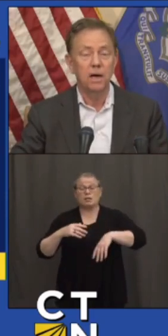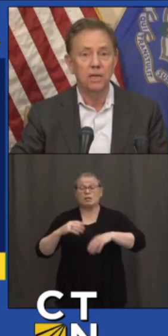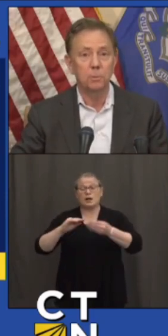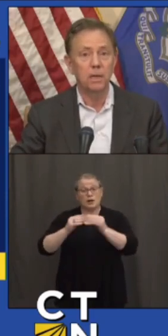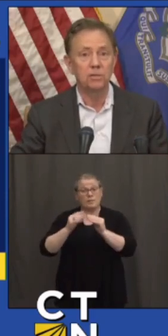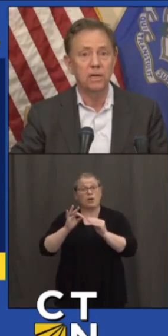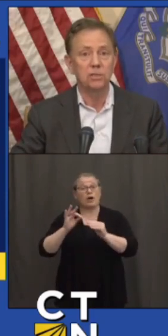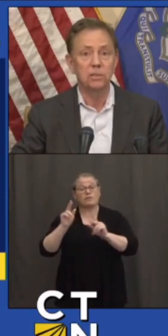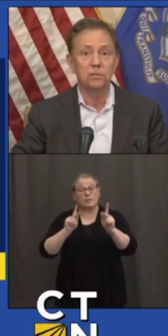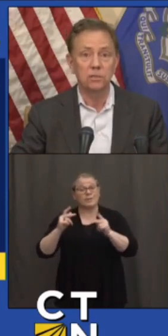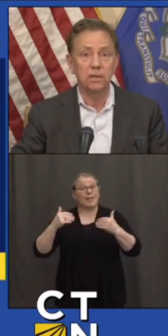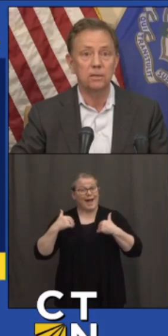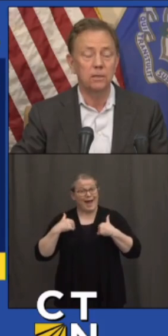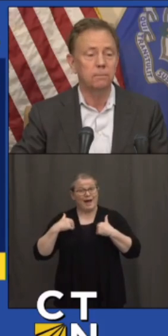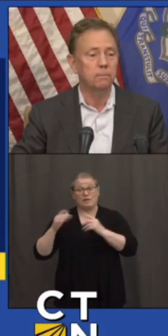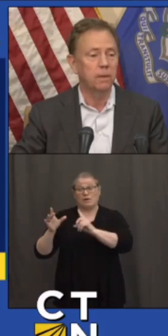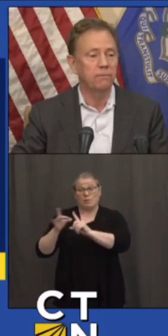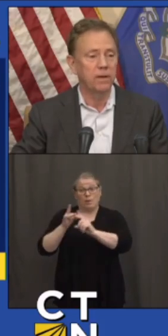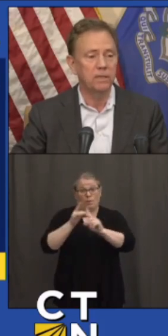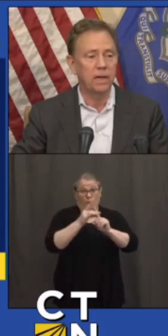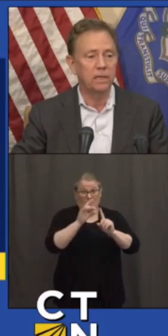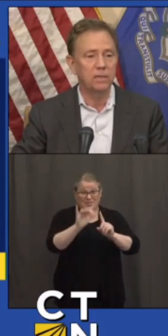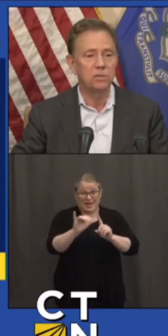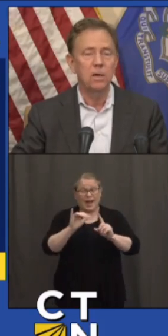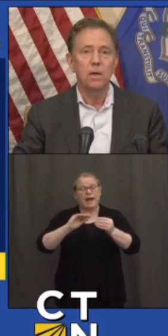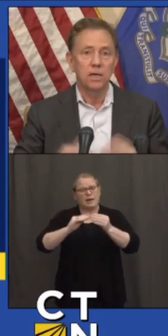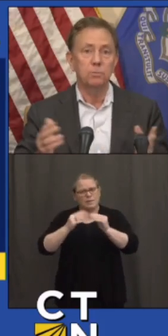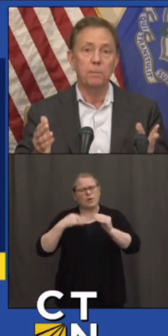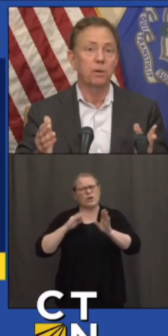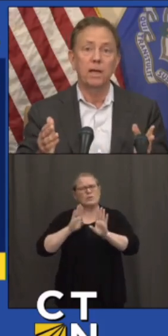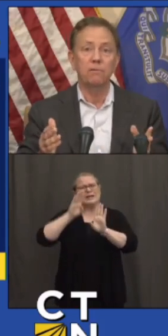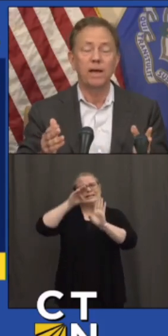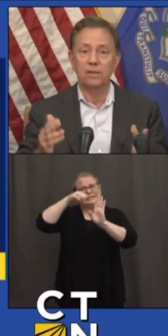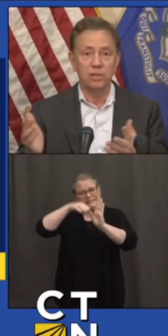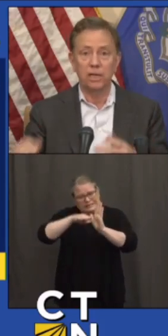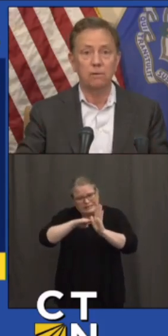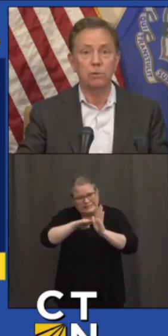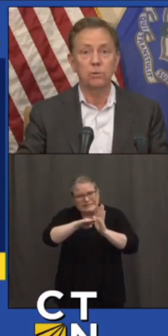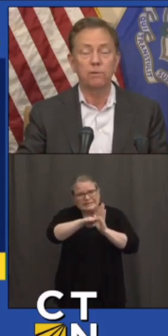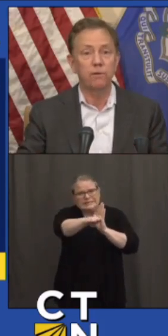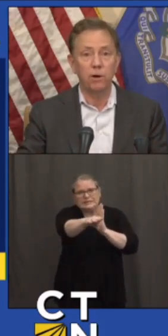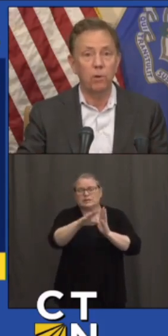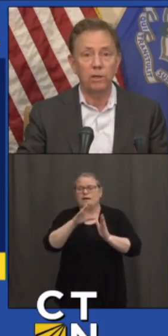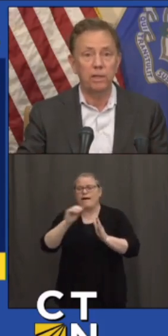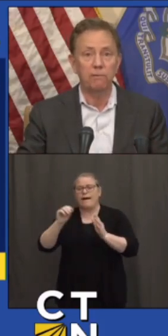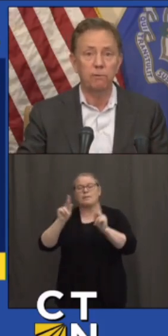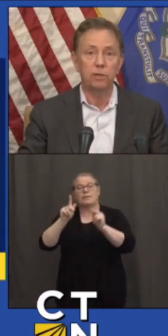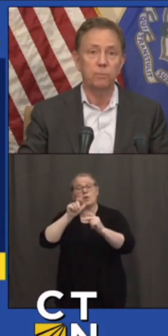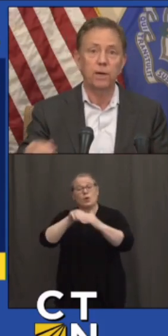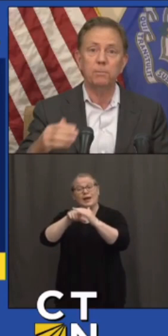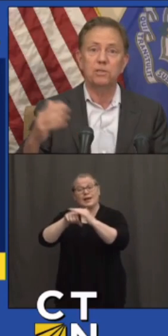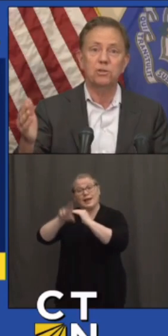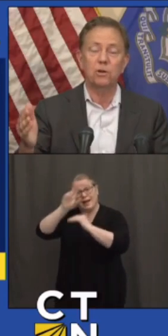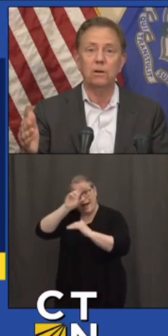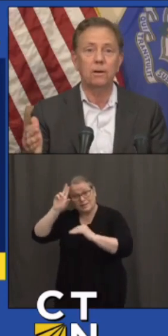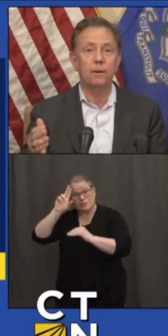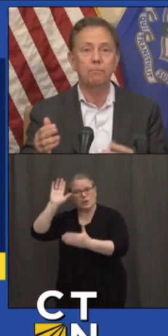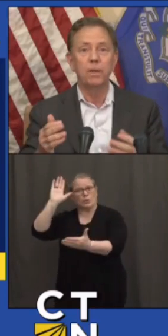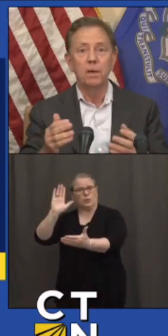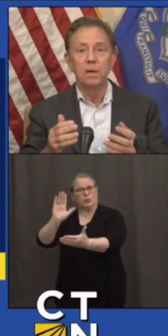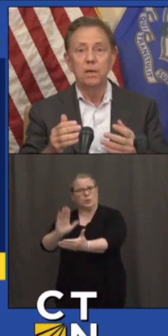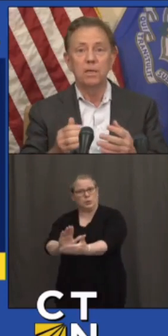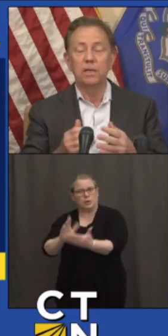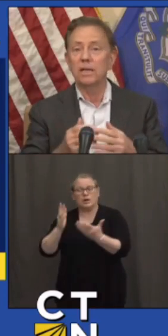to hospitalizations and fatalities, because people are getting vaccinated. We're doing very well on that front. You probably